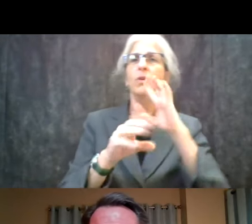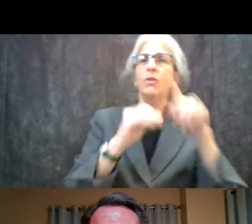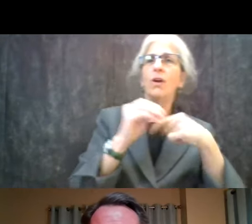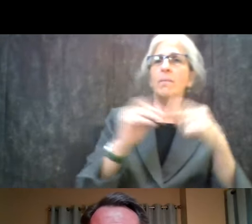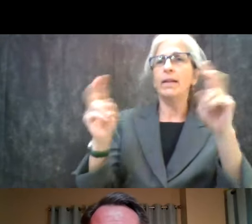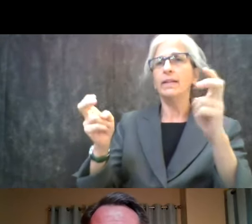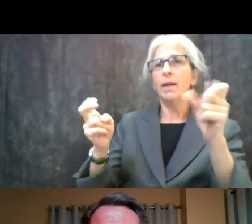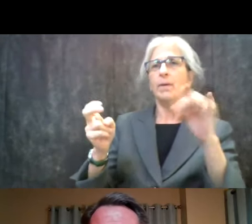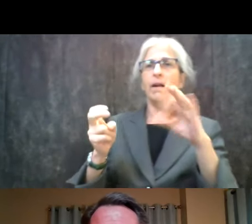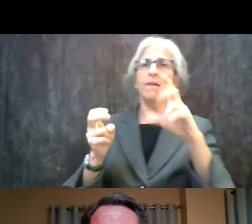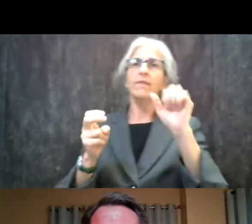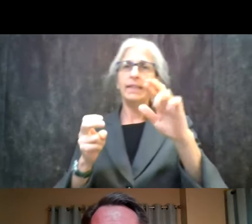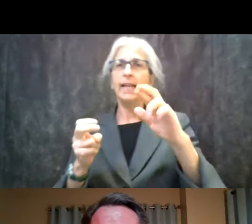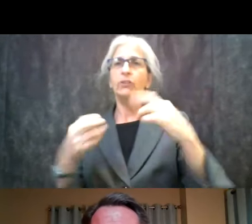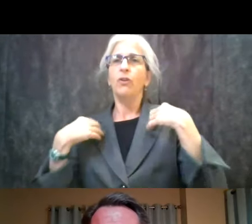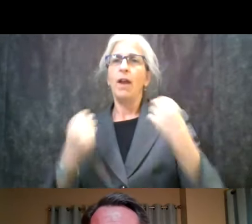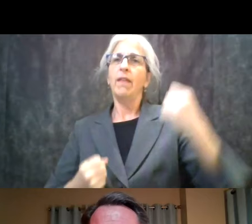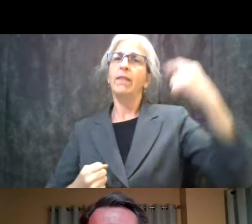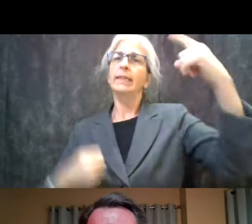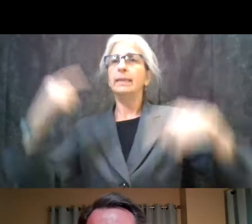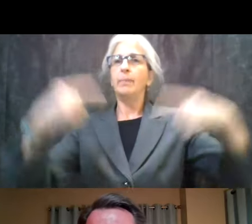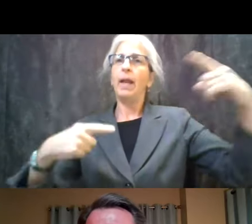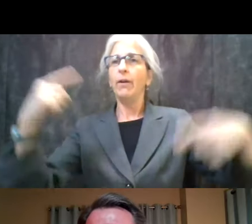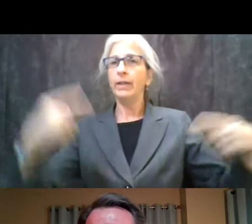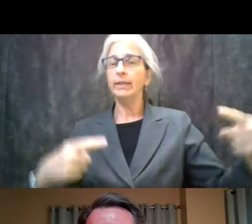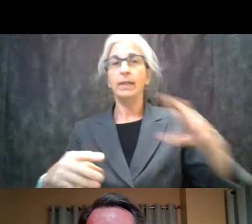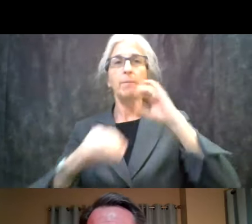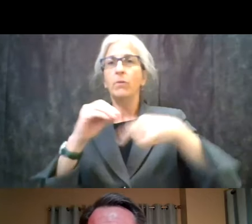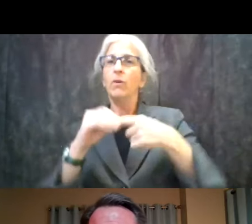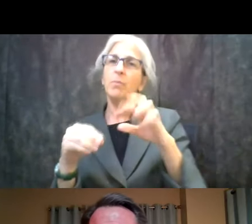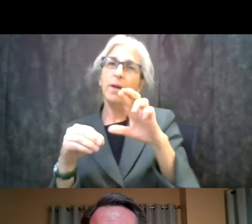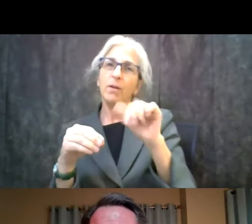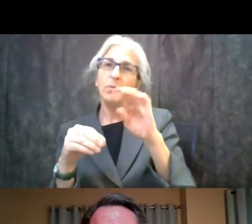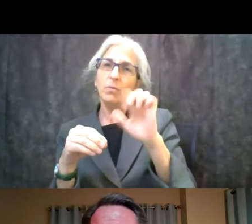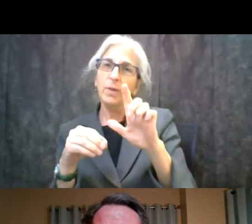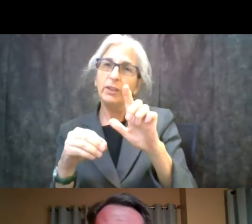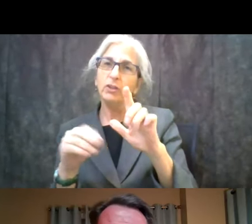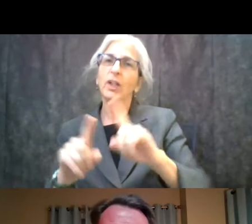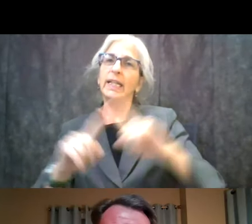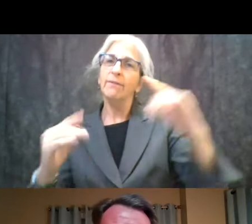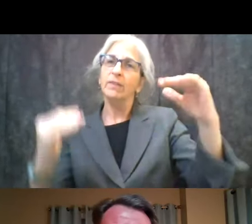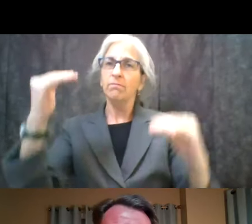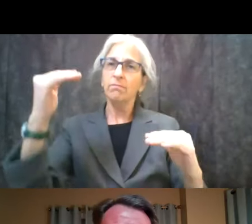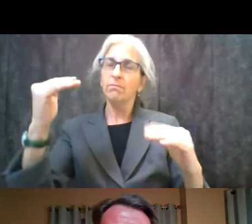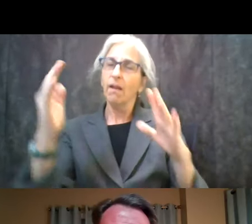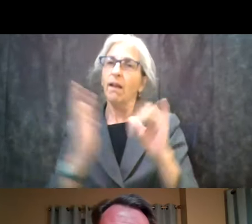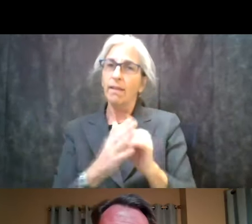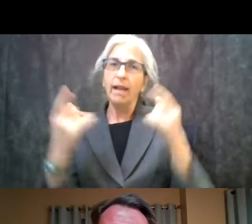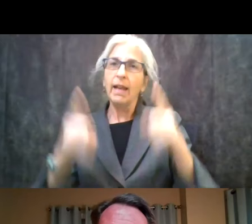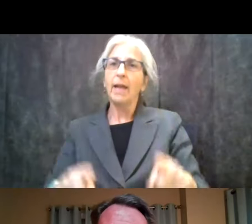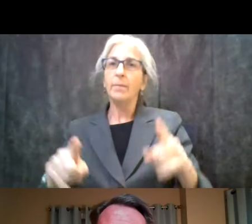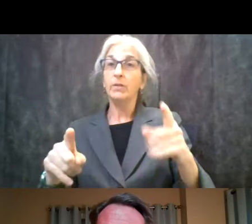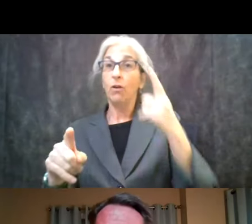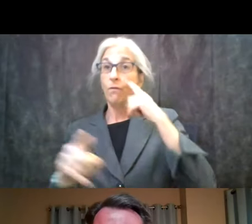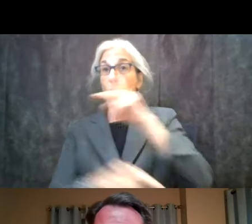thought I'd introduce that topic by talking about the racial disparity that exists for patients with cancer